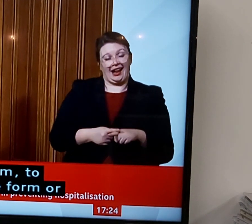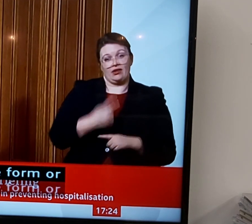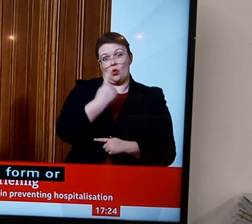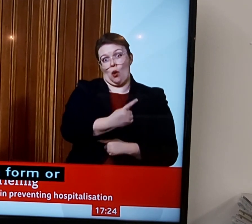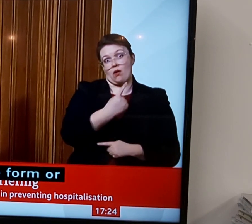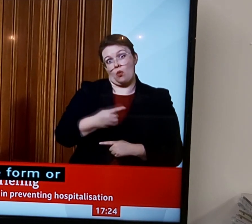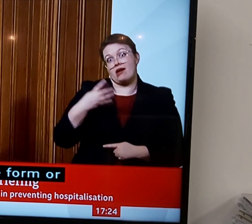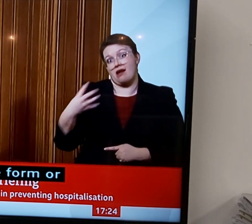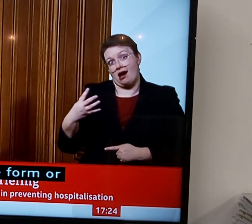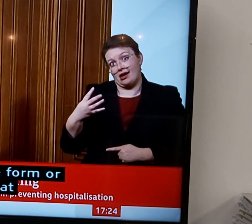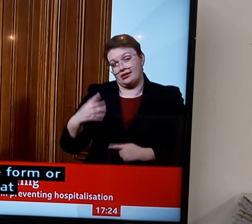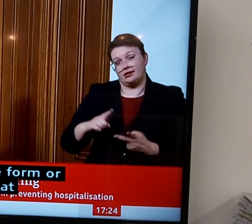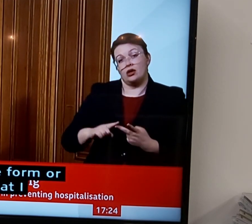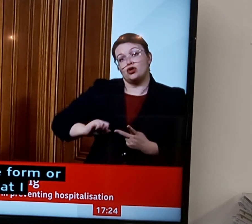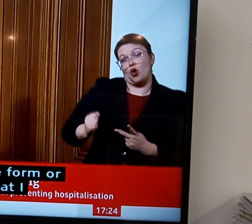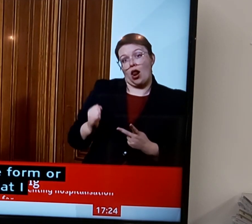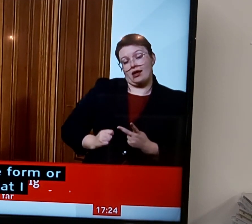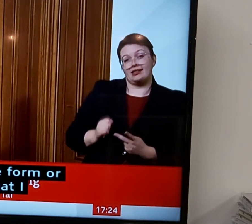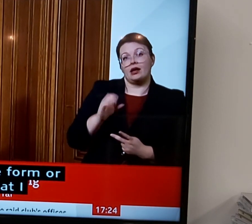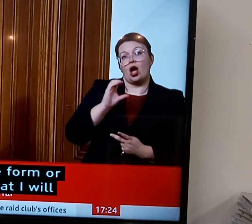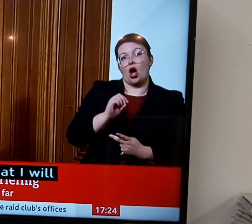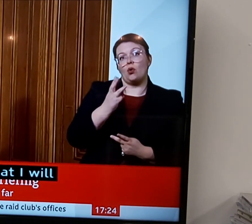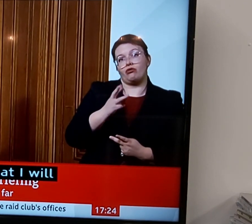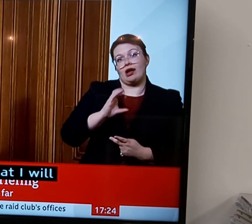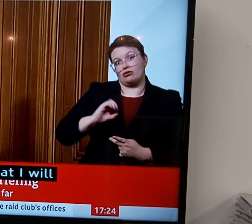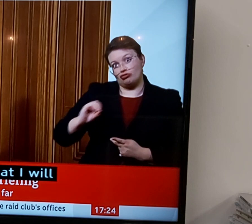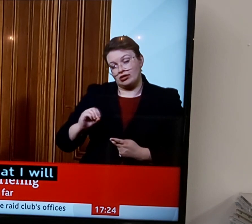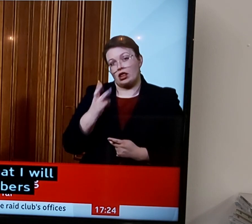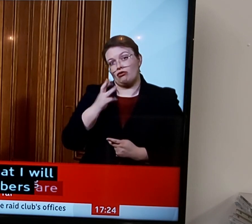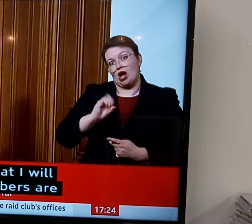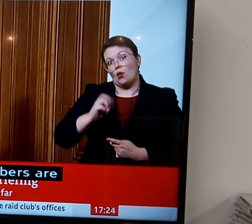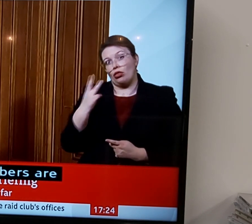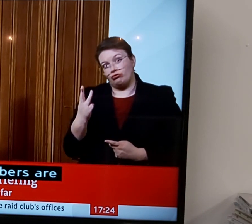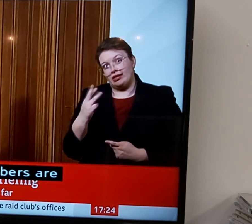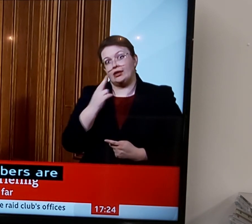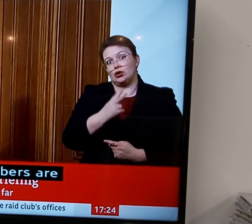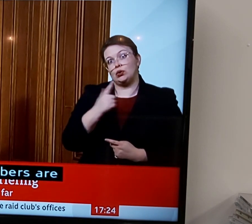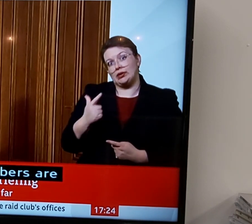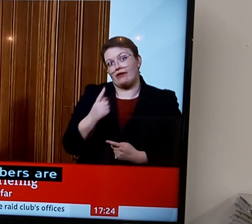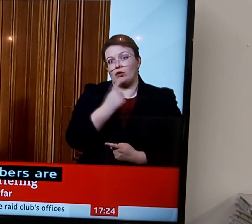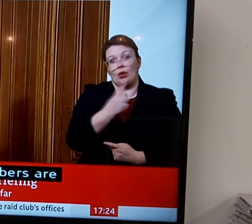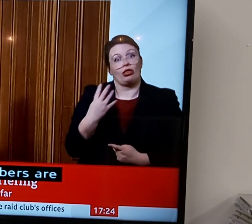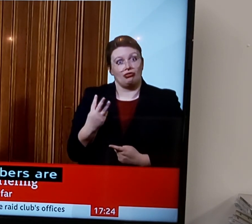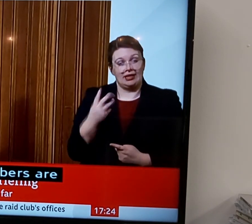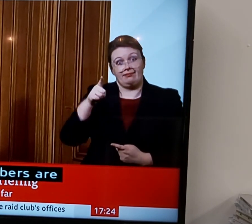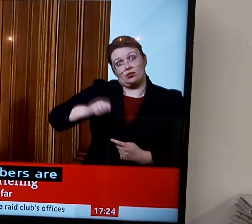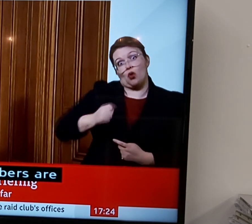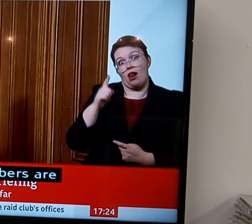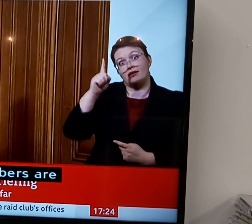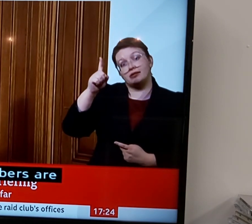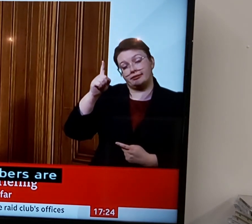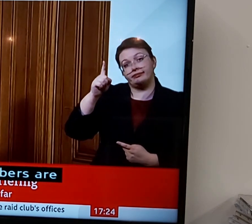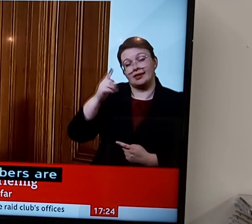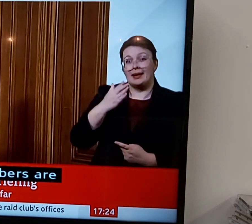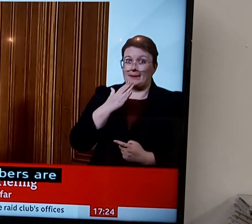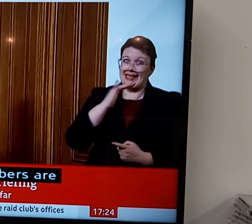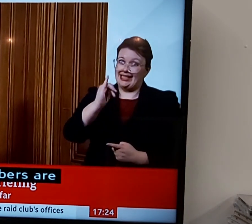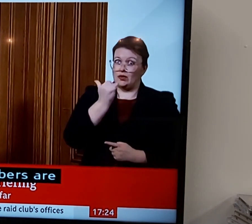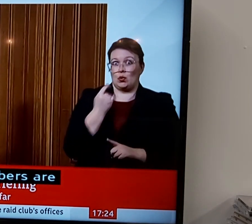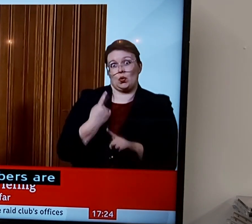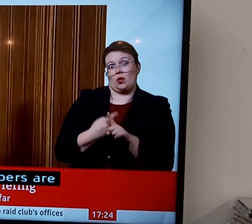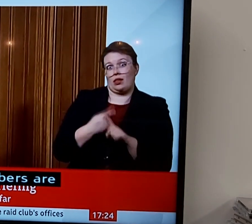and 0300 303 2713 in Scotland, as soon as possible.